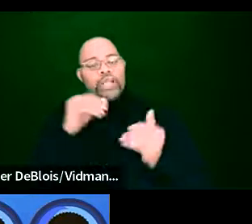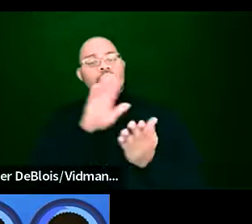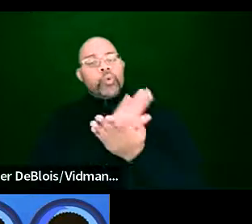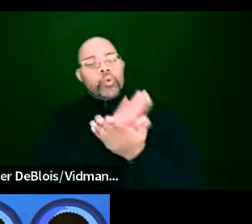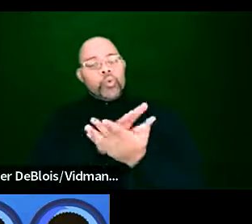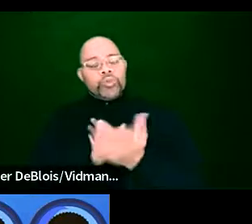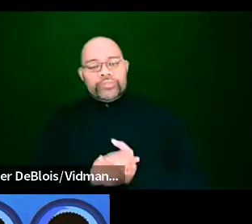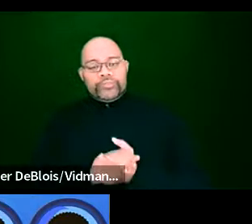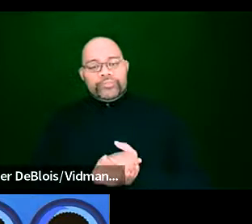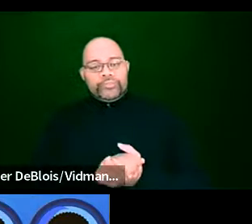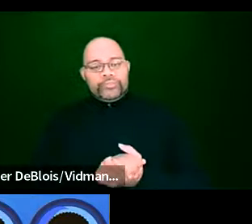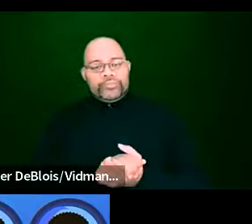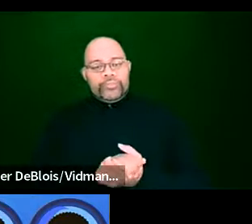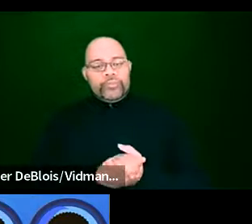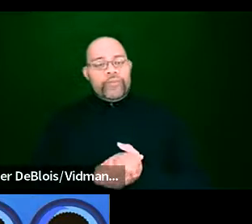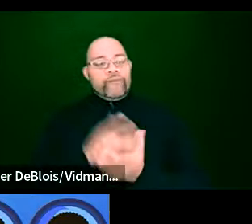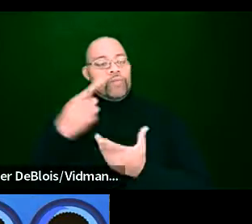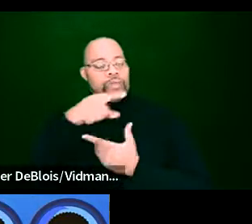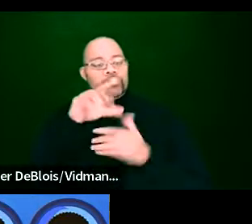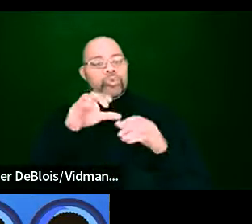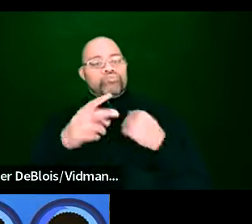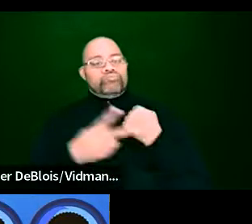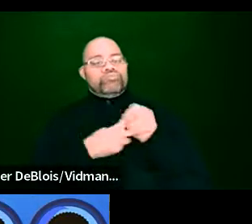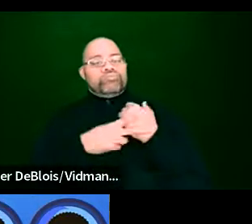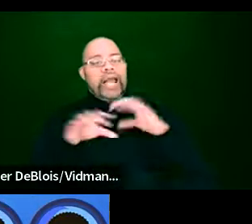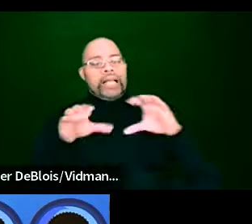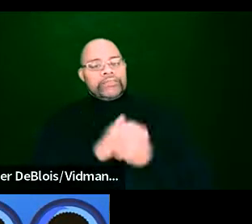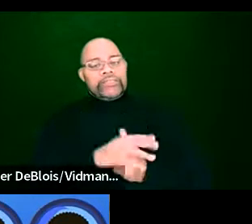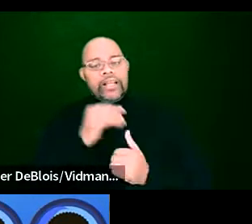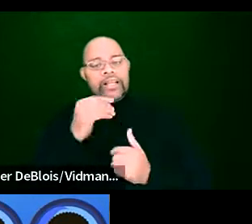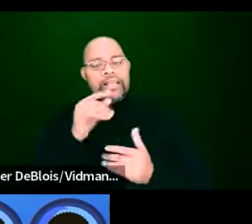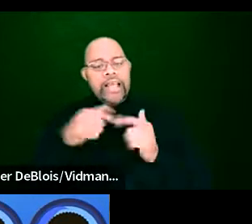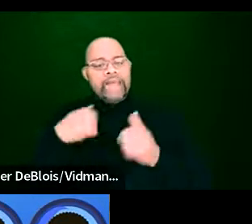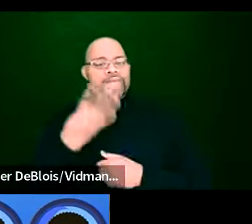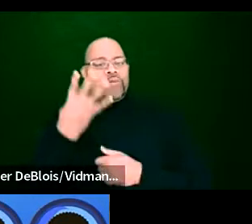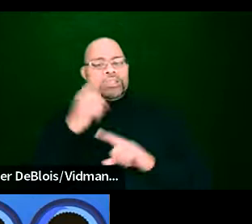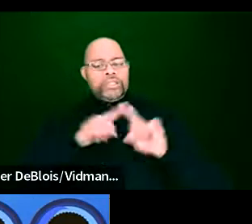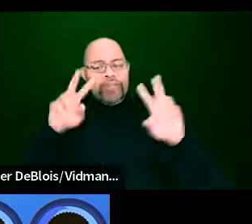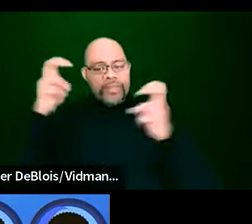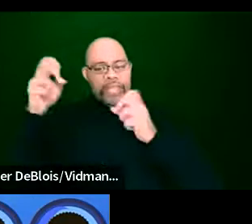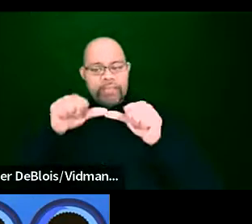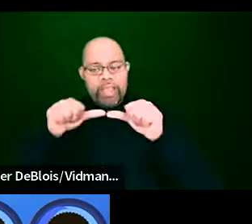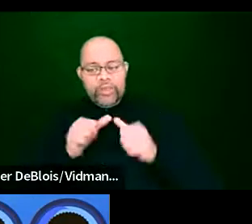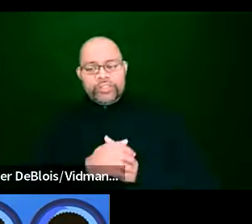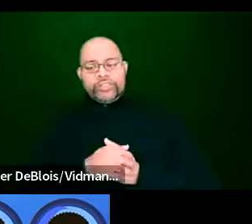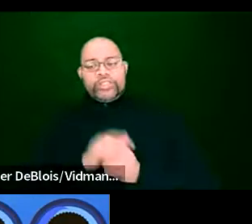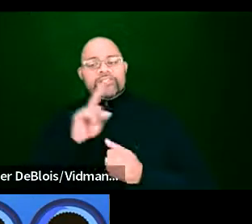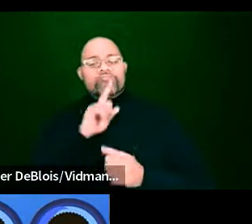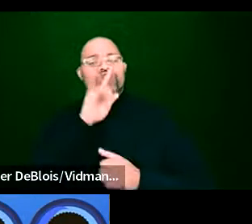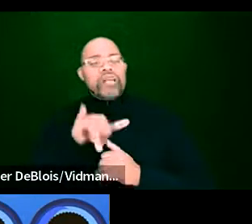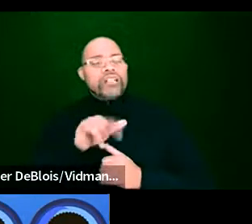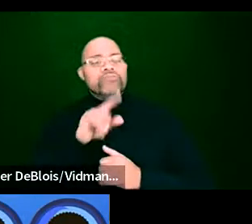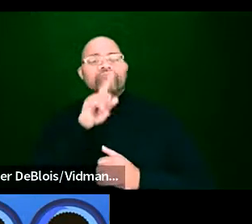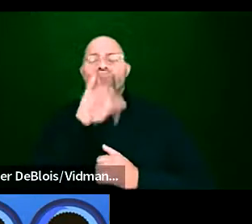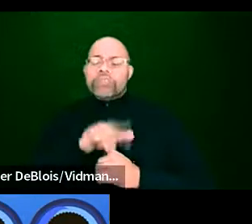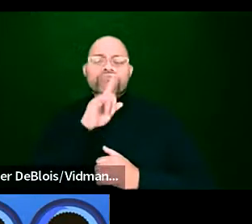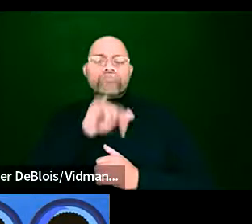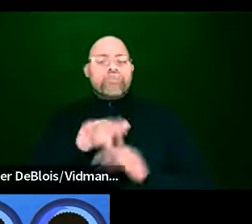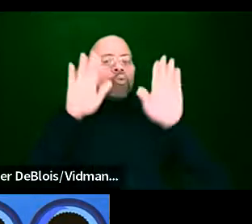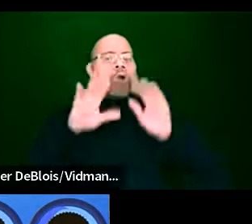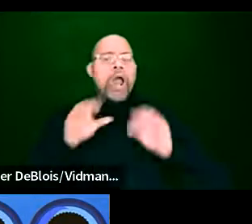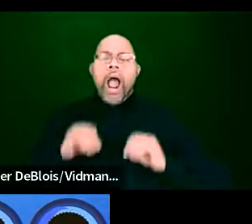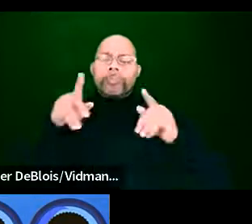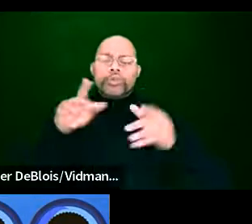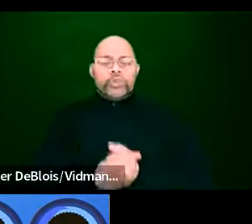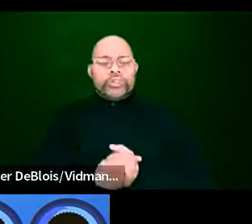schools for them to do stewardship activities. And there are 4 different theme areas. So that would be a really, really, really great